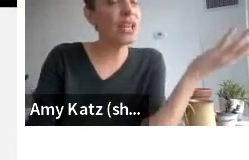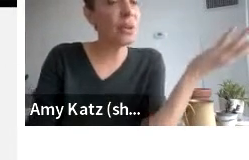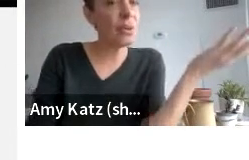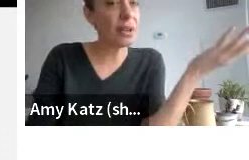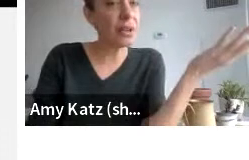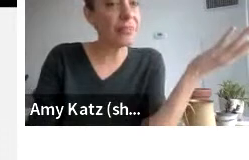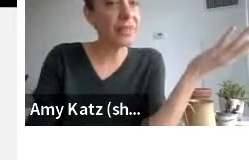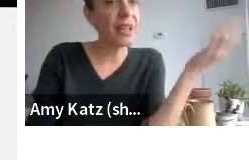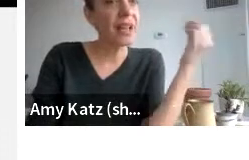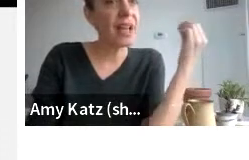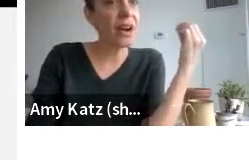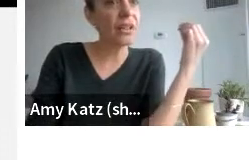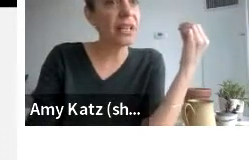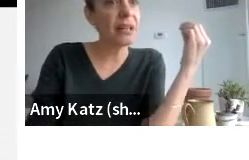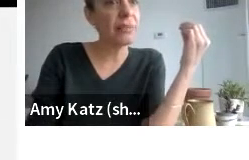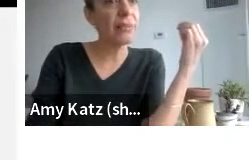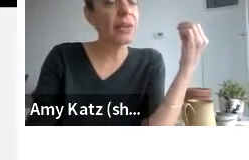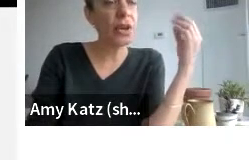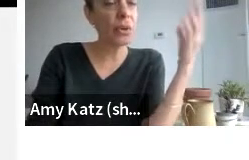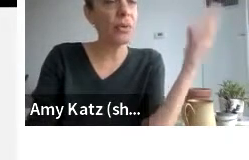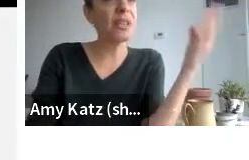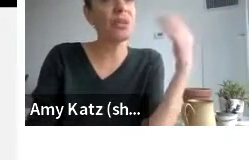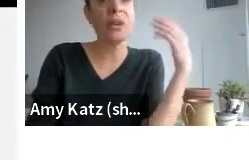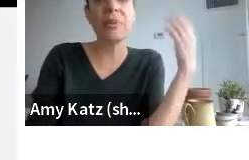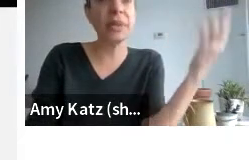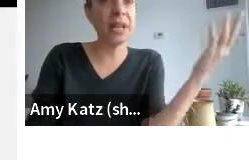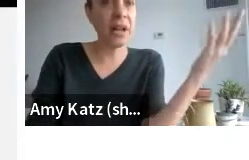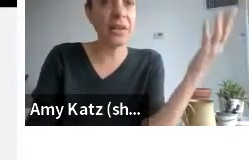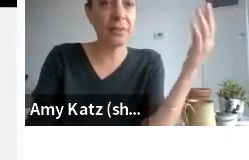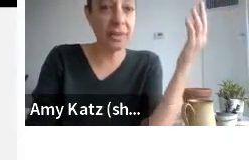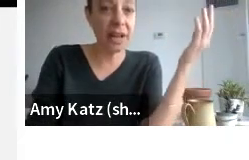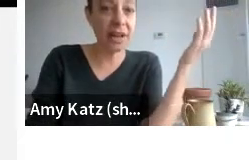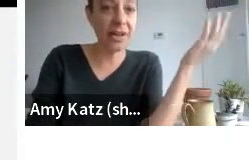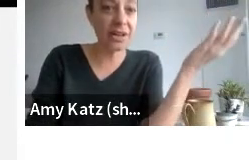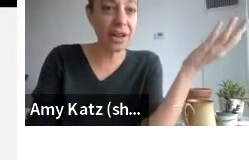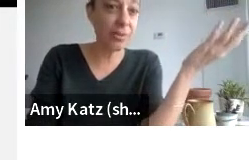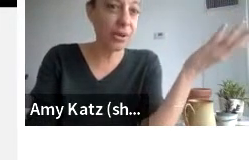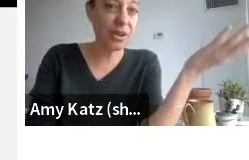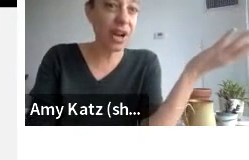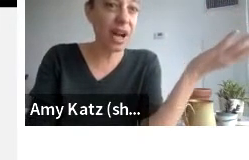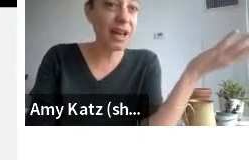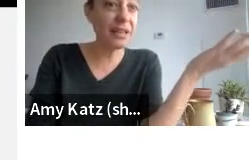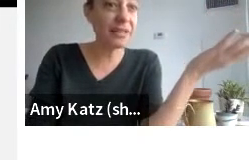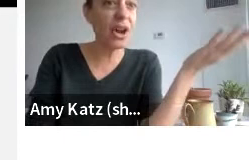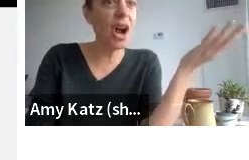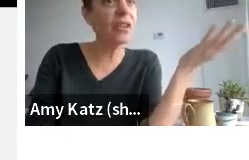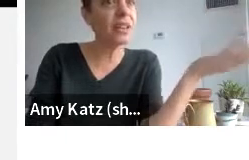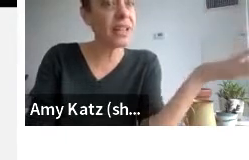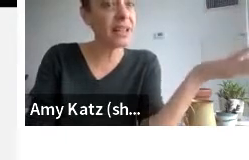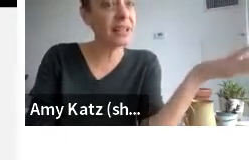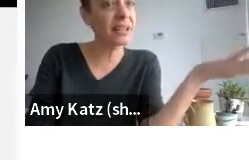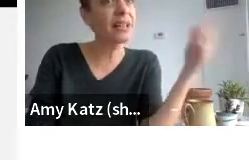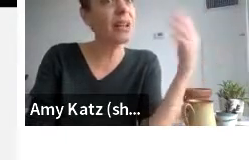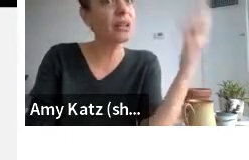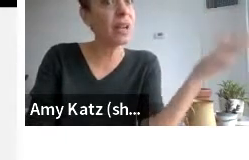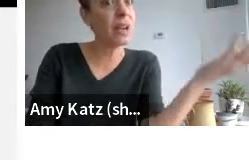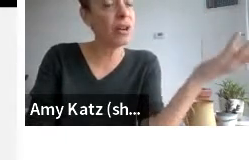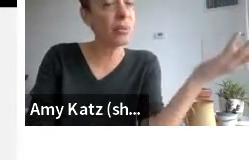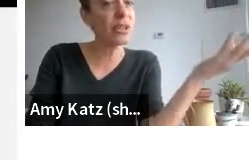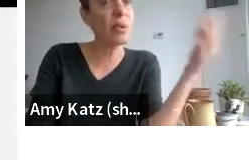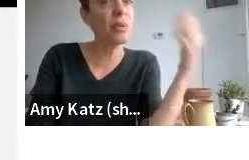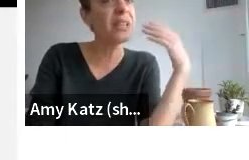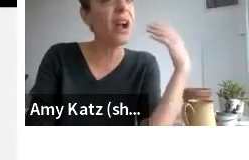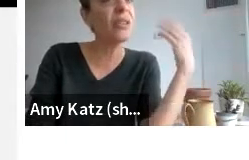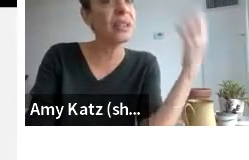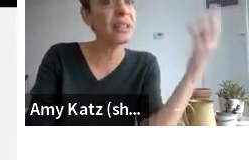us to 2021. And our team knows that Toronto Public Health and Public Health Ontario puts out guidance for congregate settings and long-term care